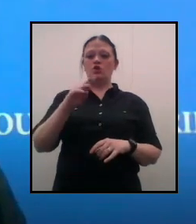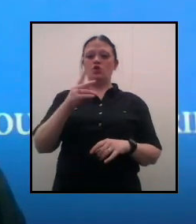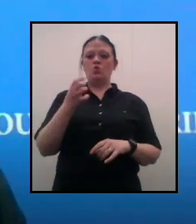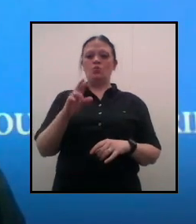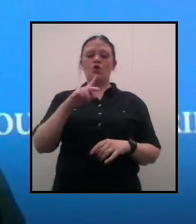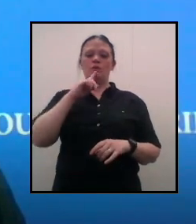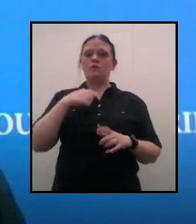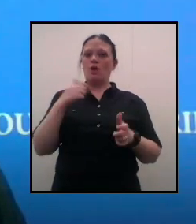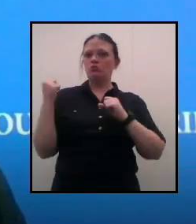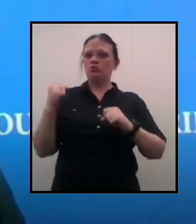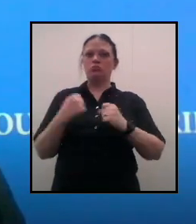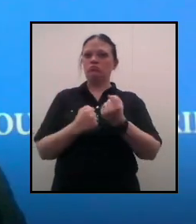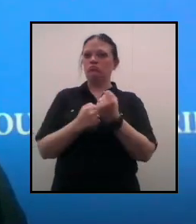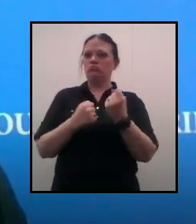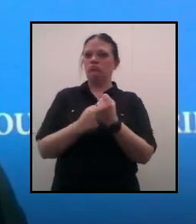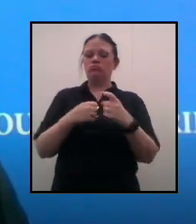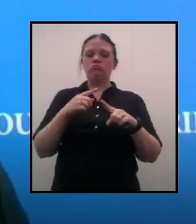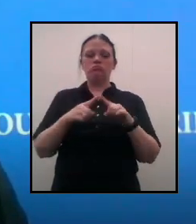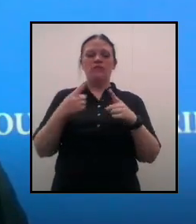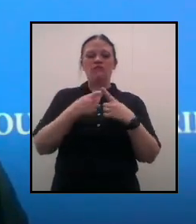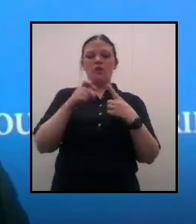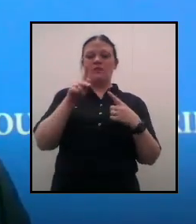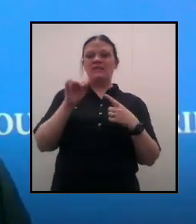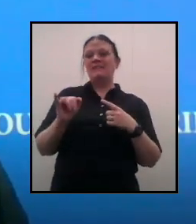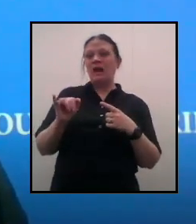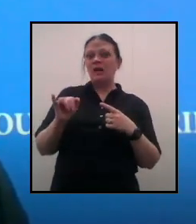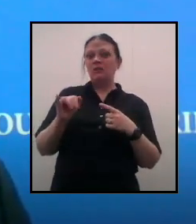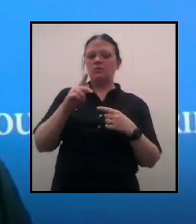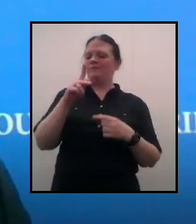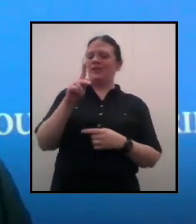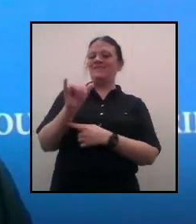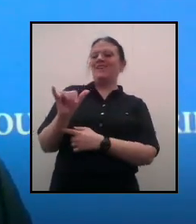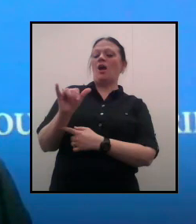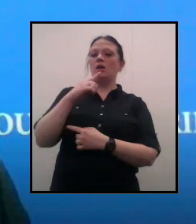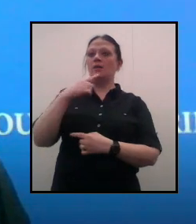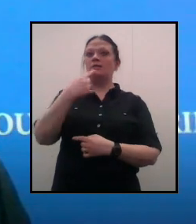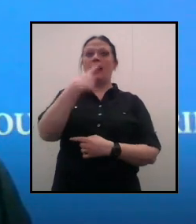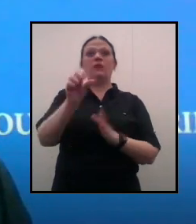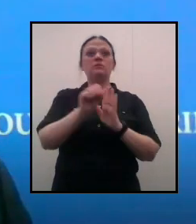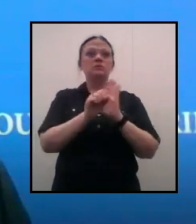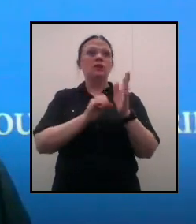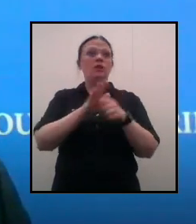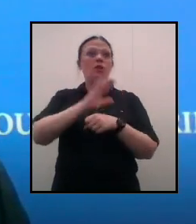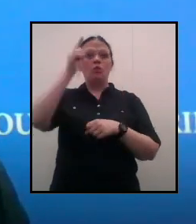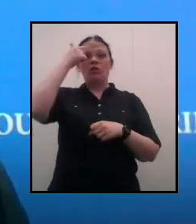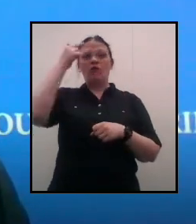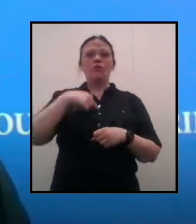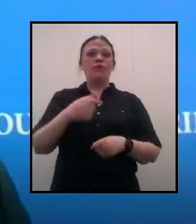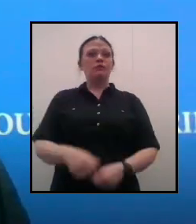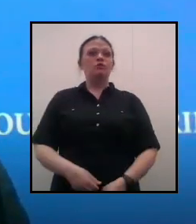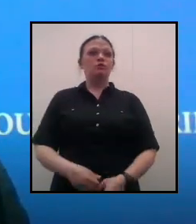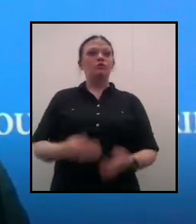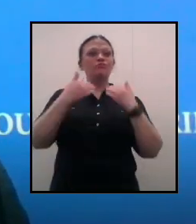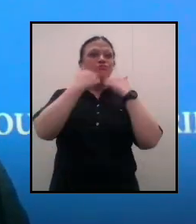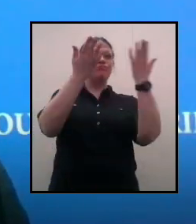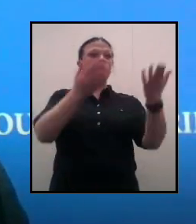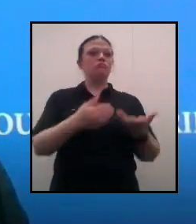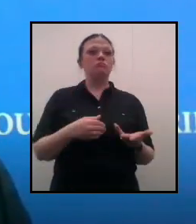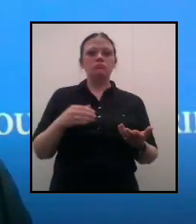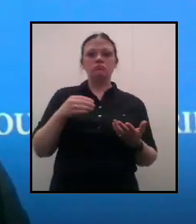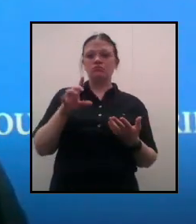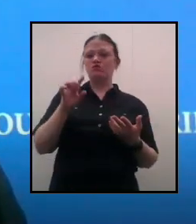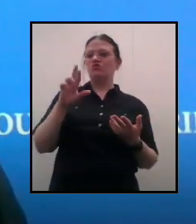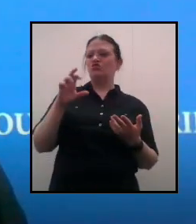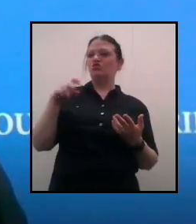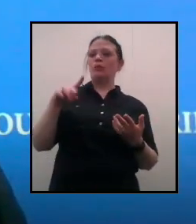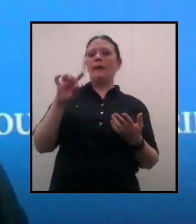but Mitch McConnell, the senator from Kentucky, is basically telling states and local governments to kind of drop dead. And what he's going to end up doing is